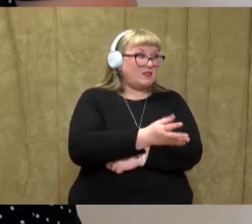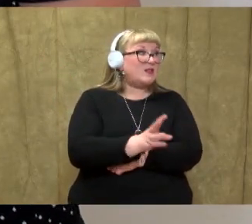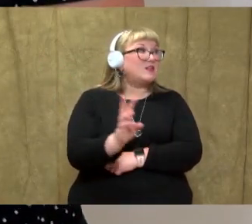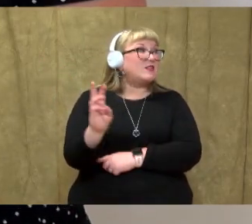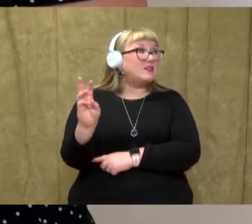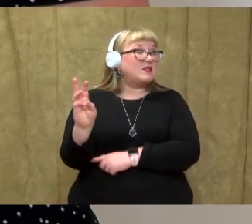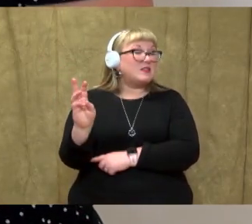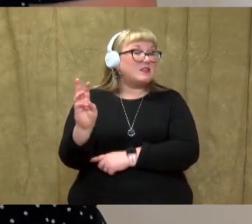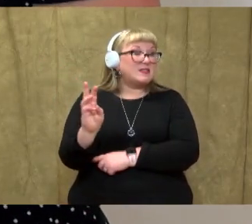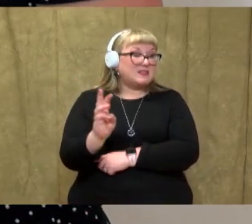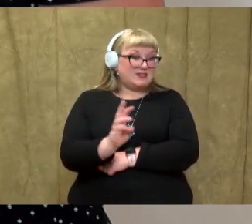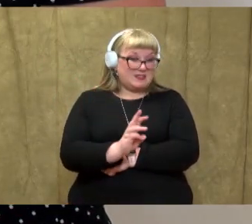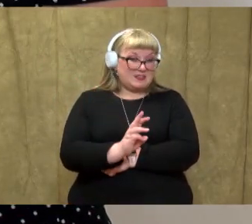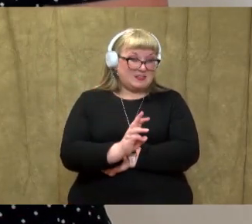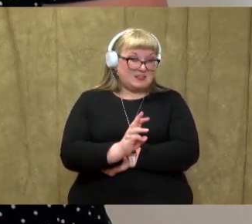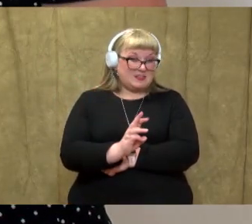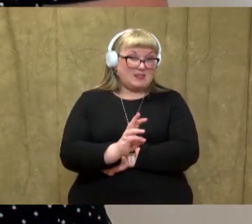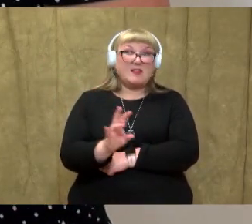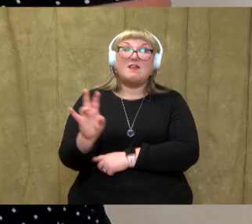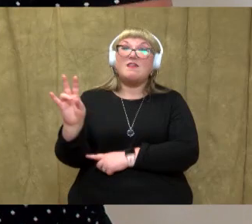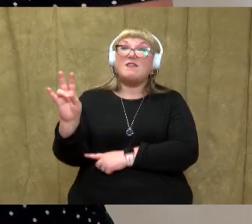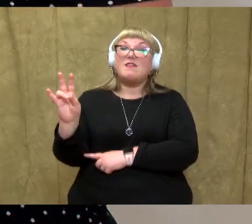5, 6,